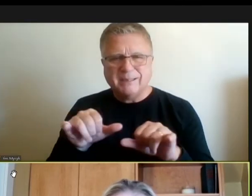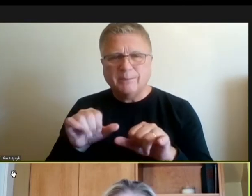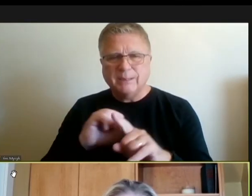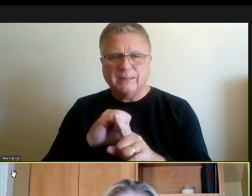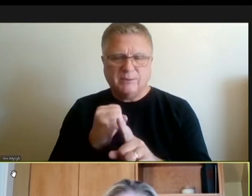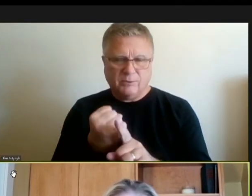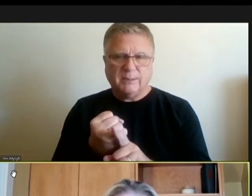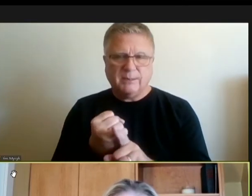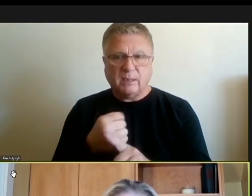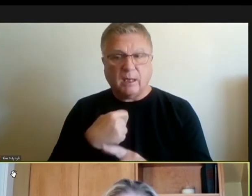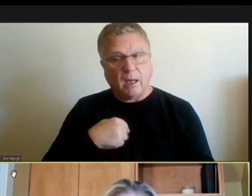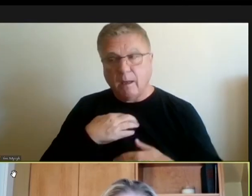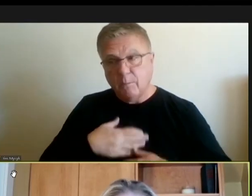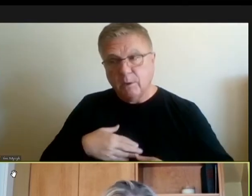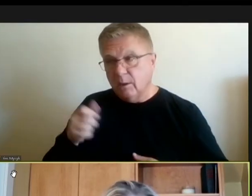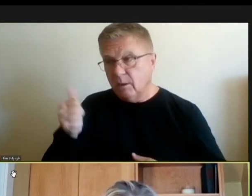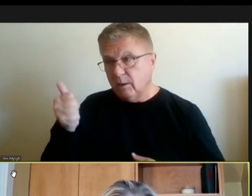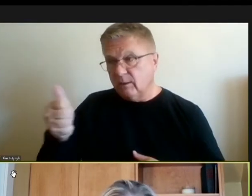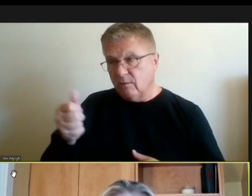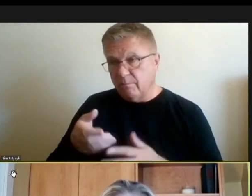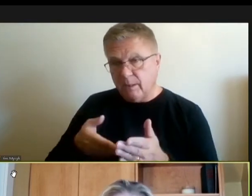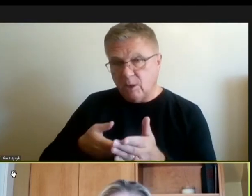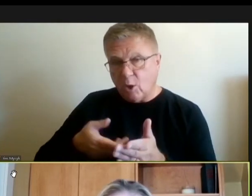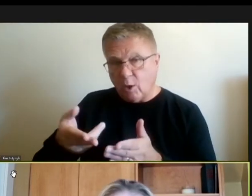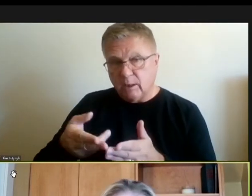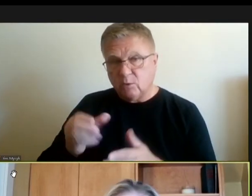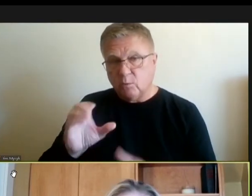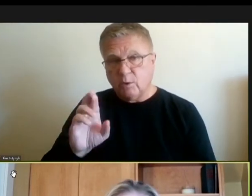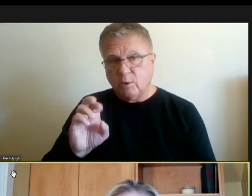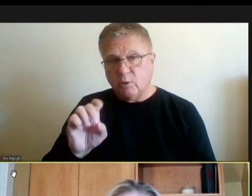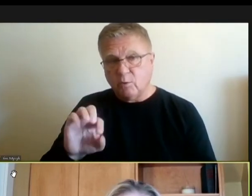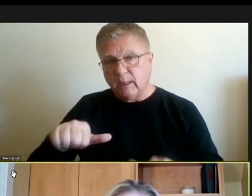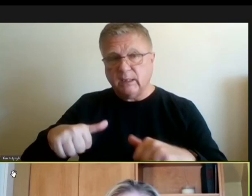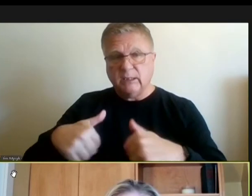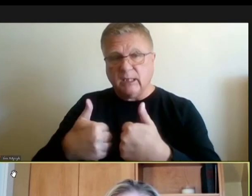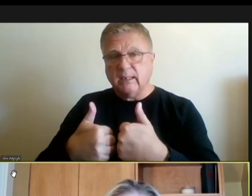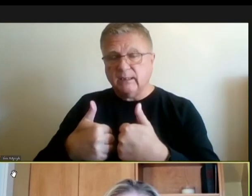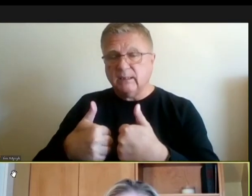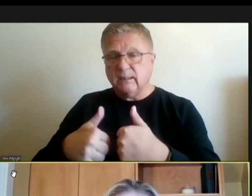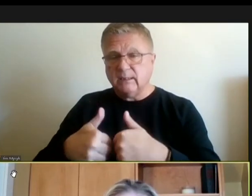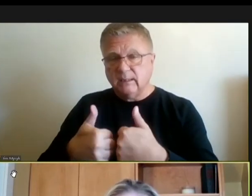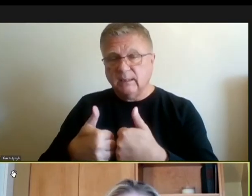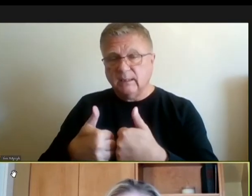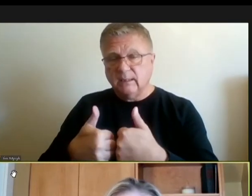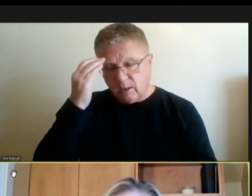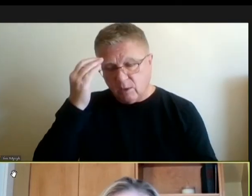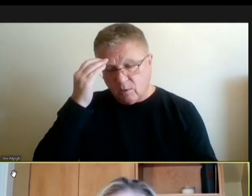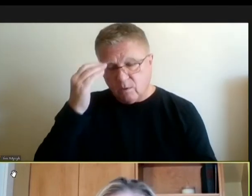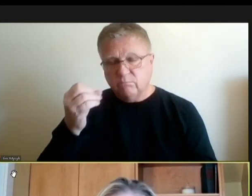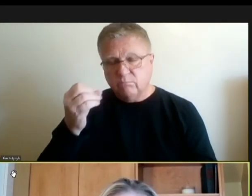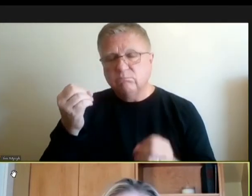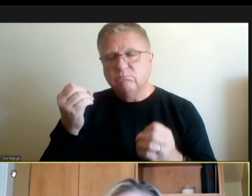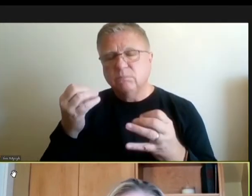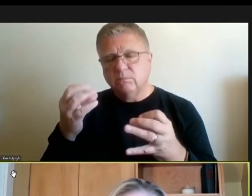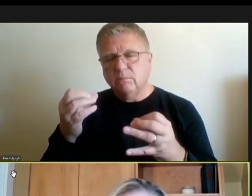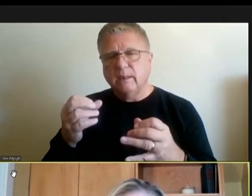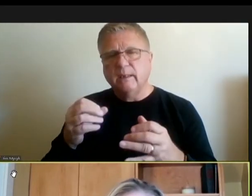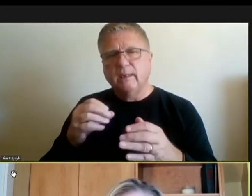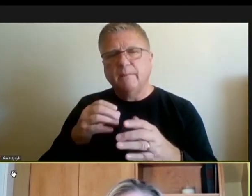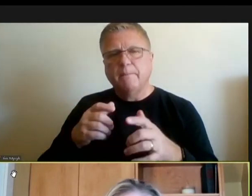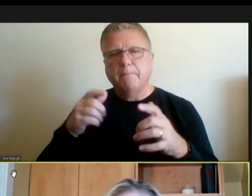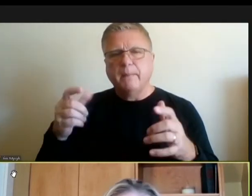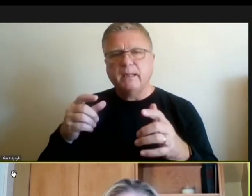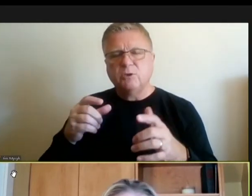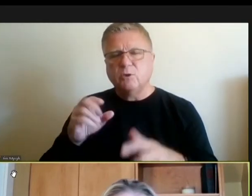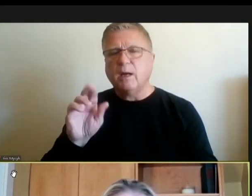and I appreciate you being honest with your credit challenges, because, you know, I understand there are major, major upgrades that you have to make. And a